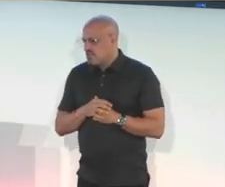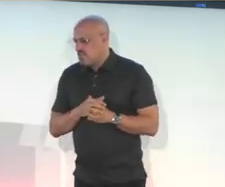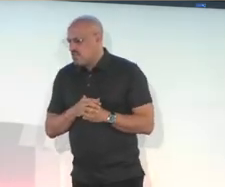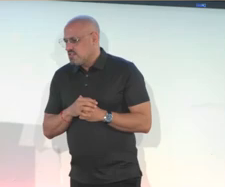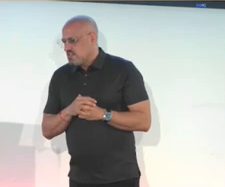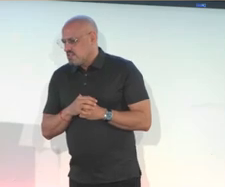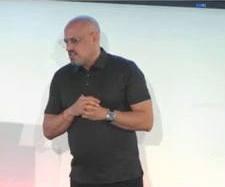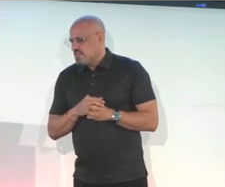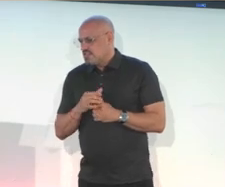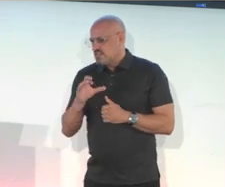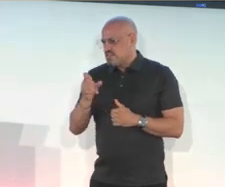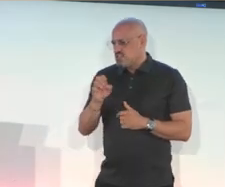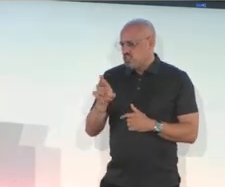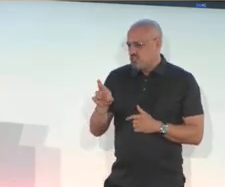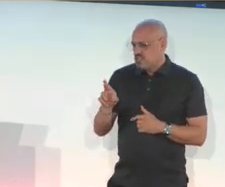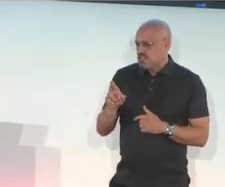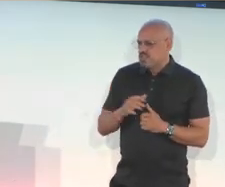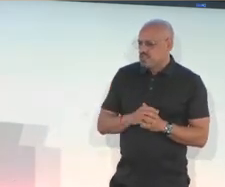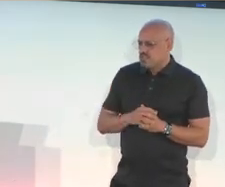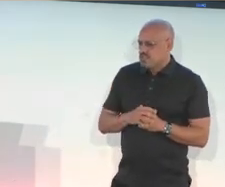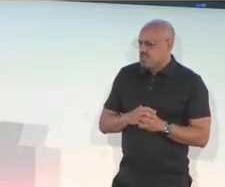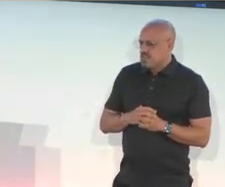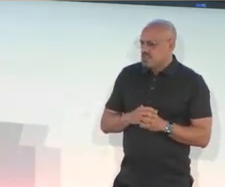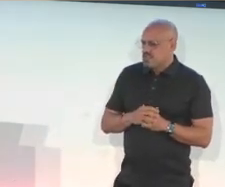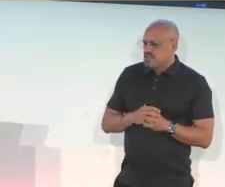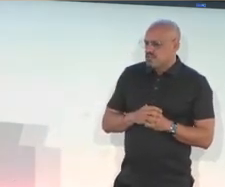using that in XR too.